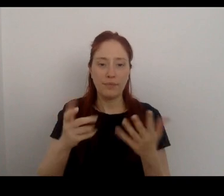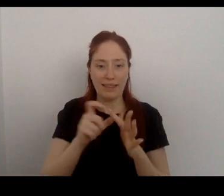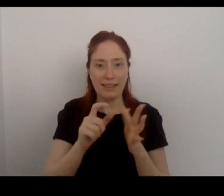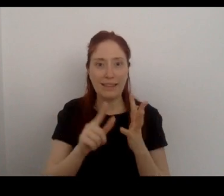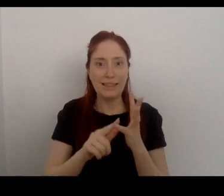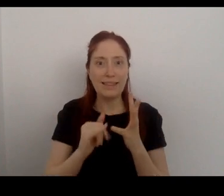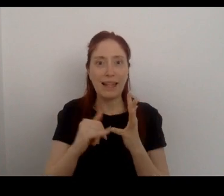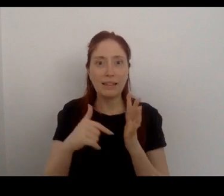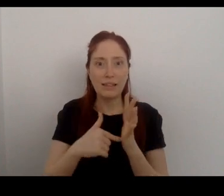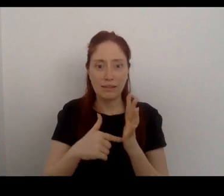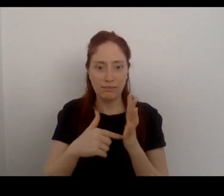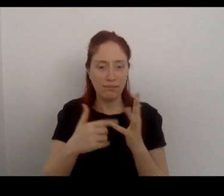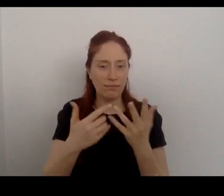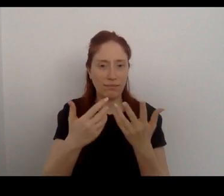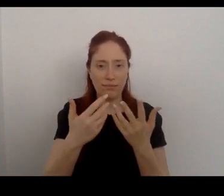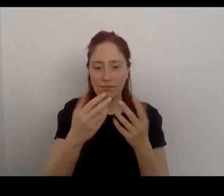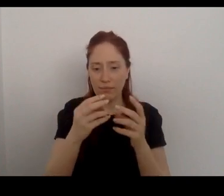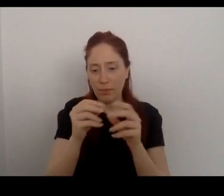to